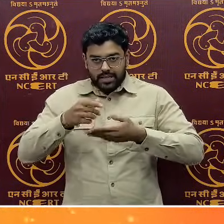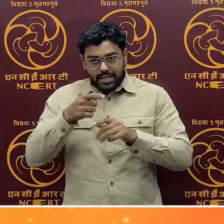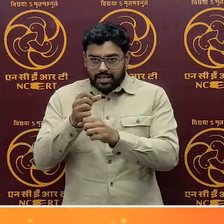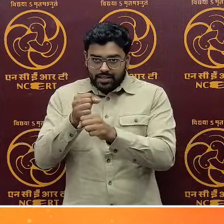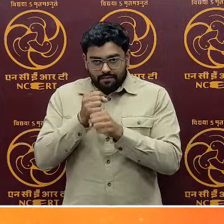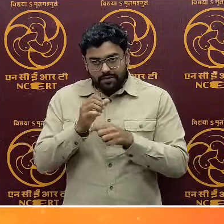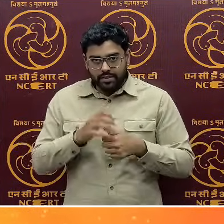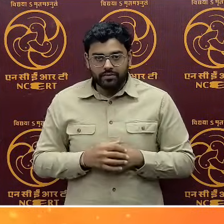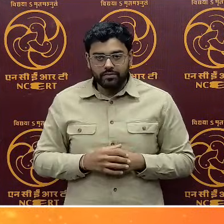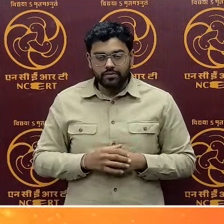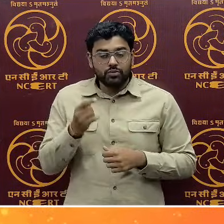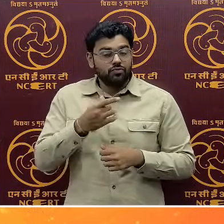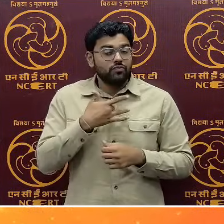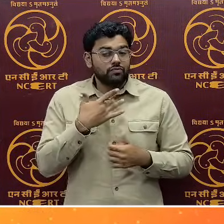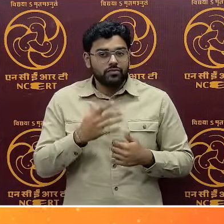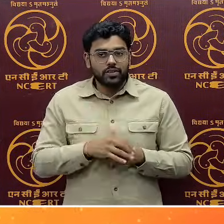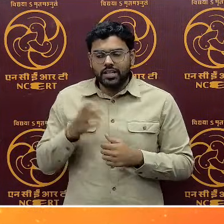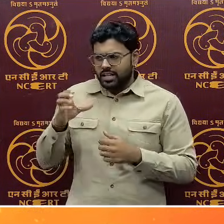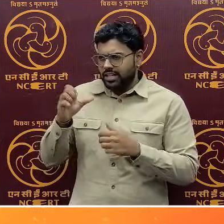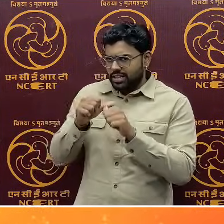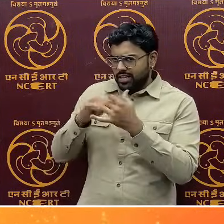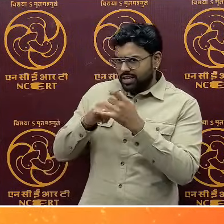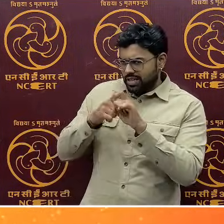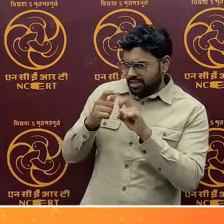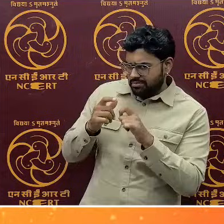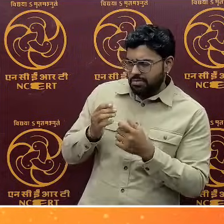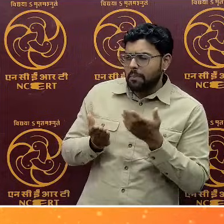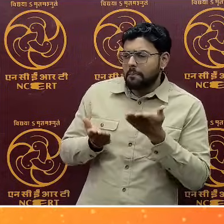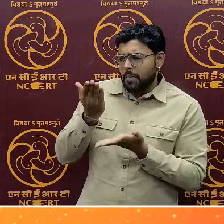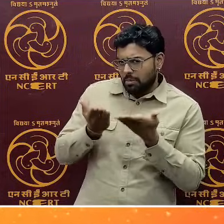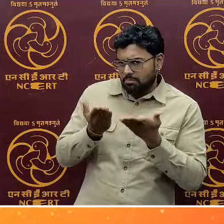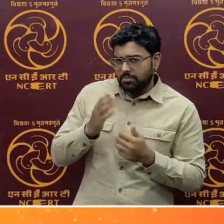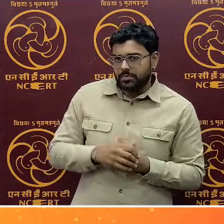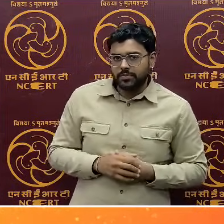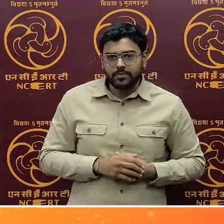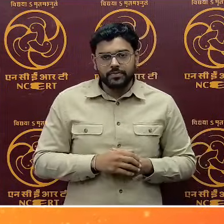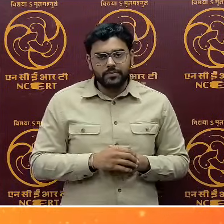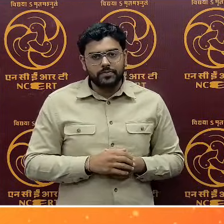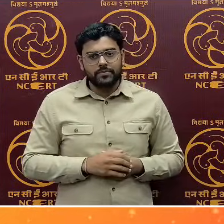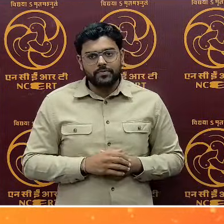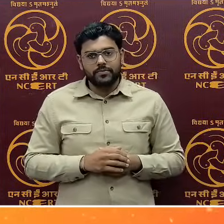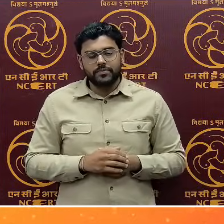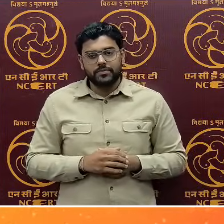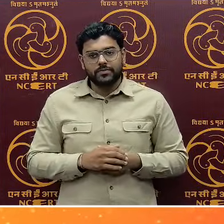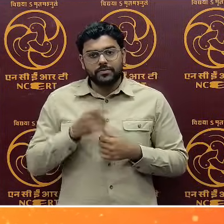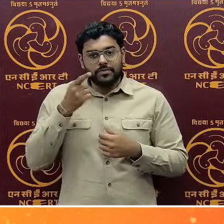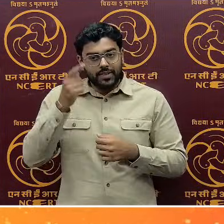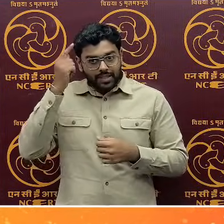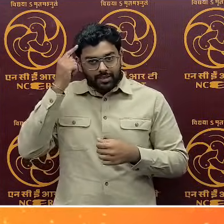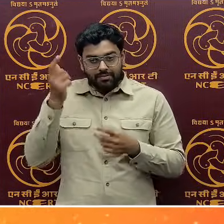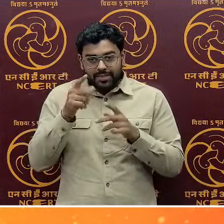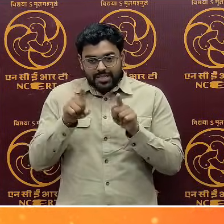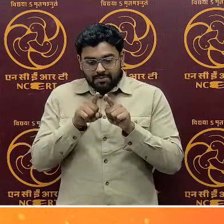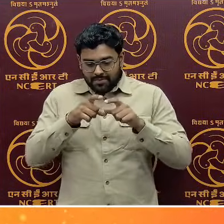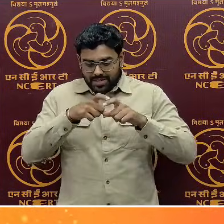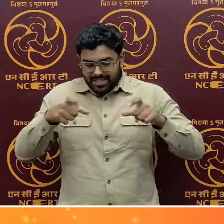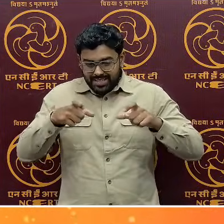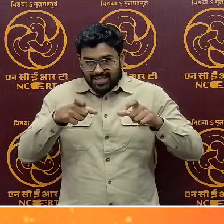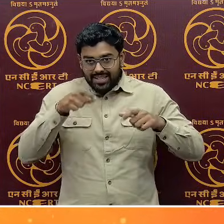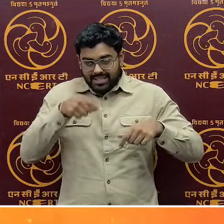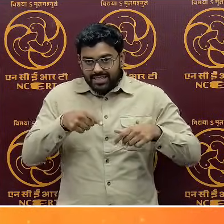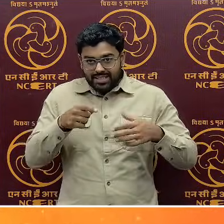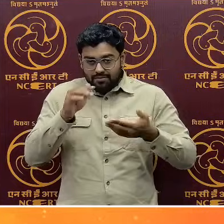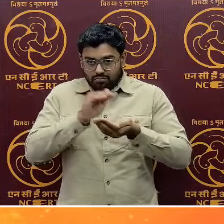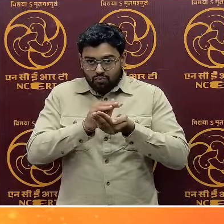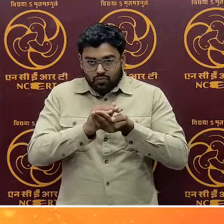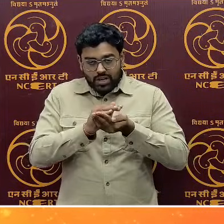So Pencil is box. this the case? Maybe. Because here it serves as a container. Container, yeah. Yes. So is